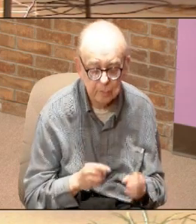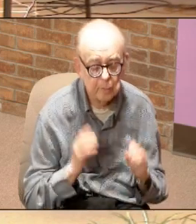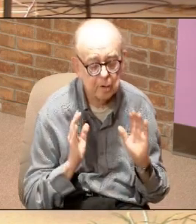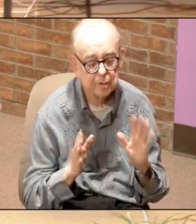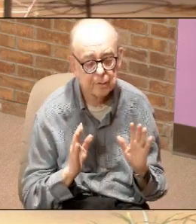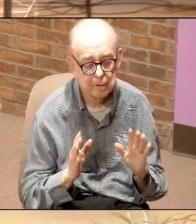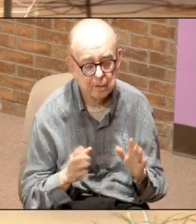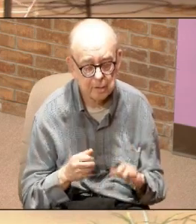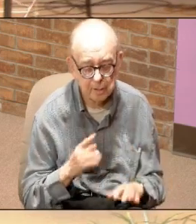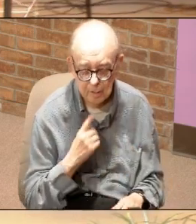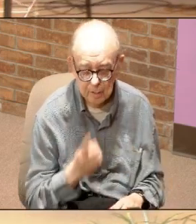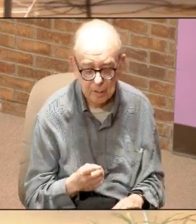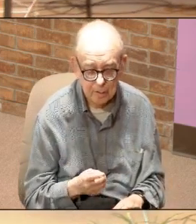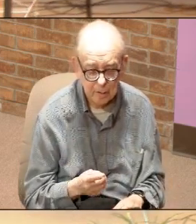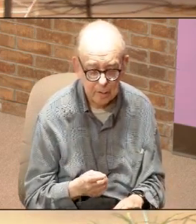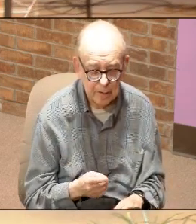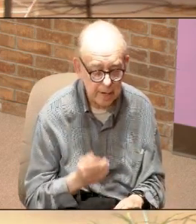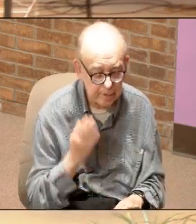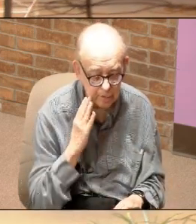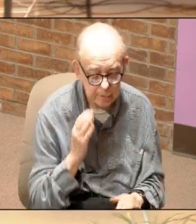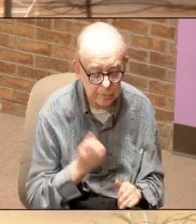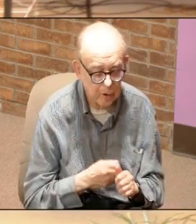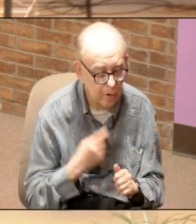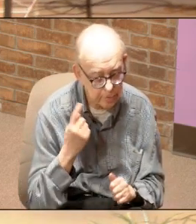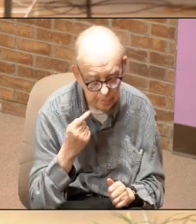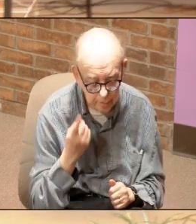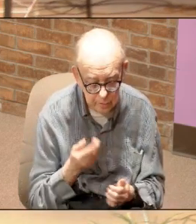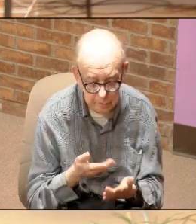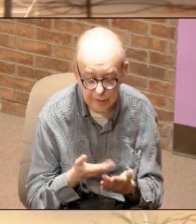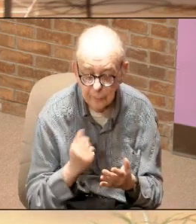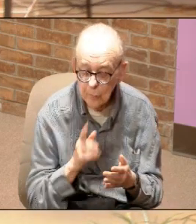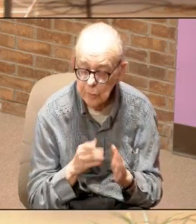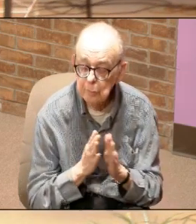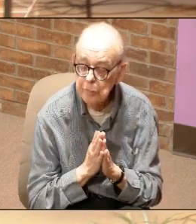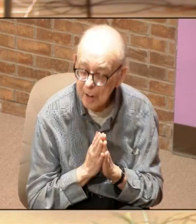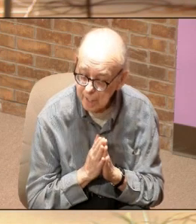fantastic? God says he knows your every thought even before you pray.